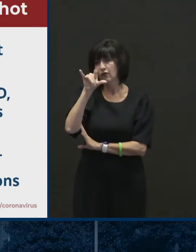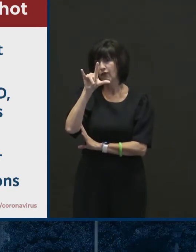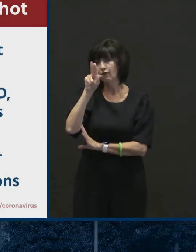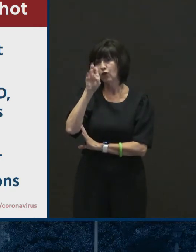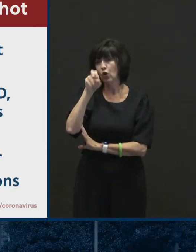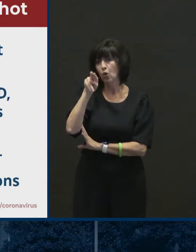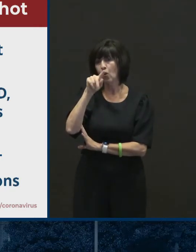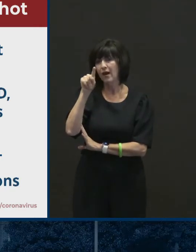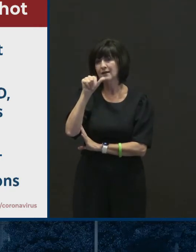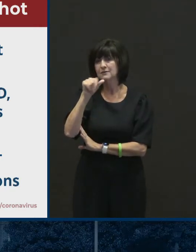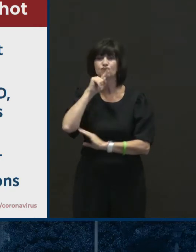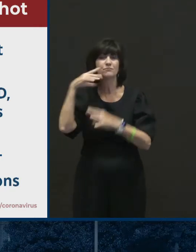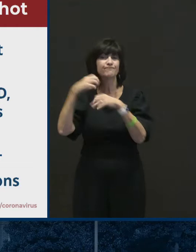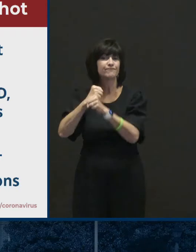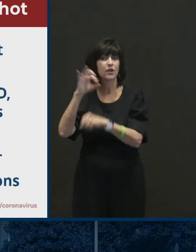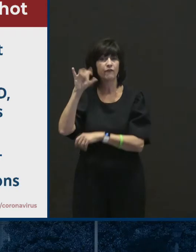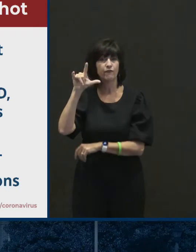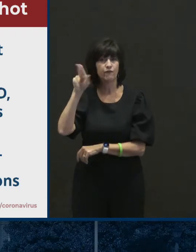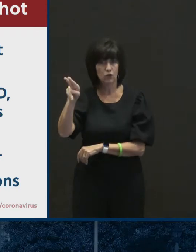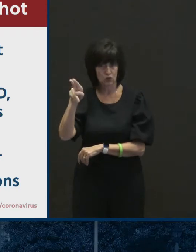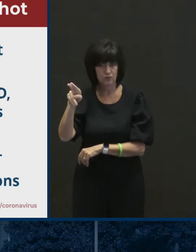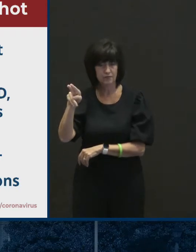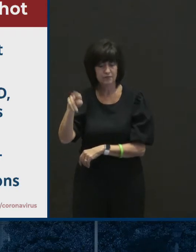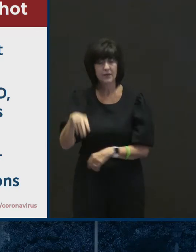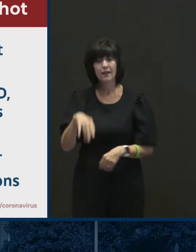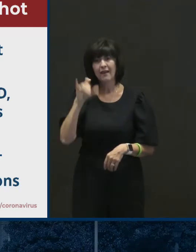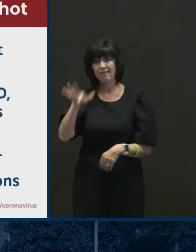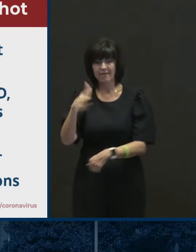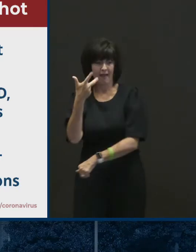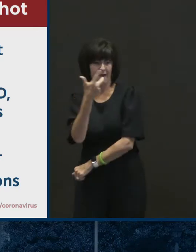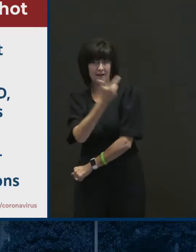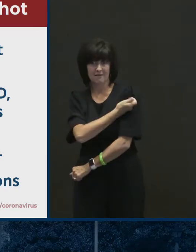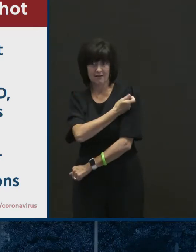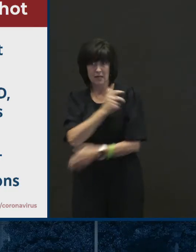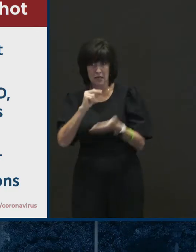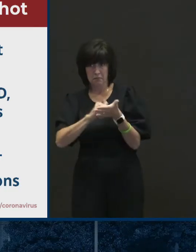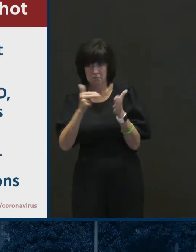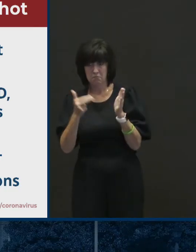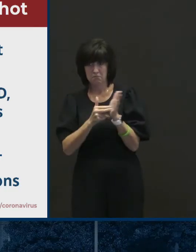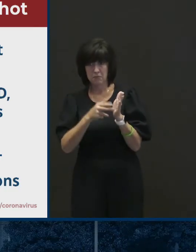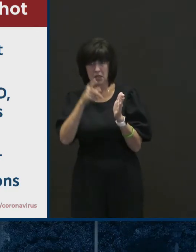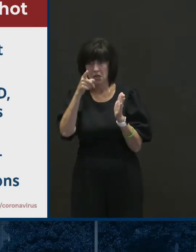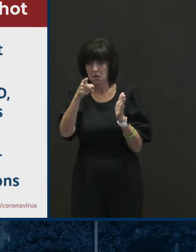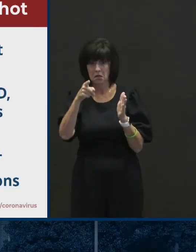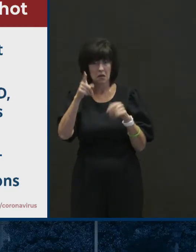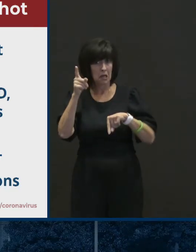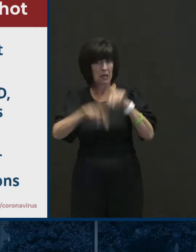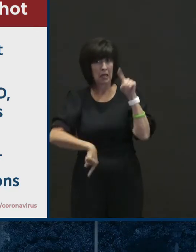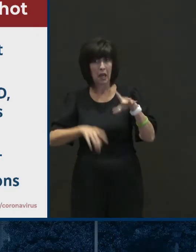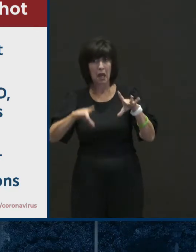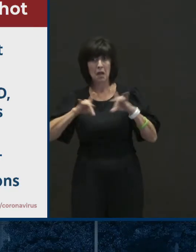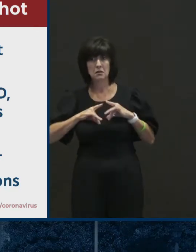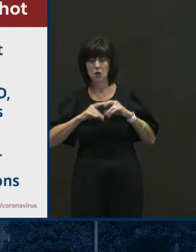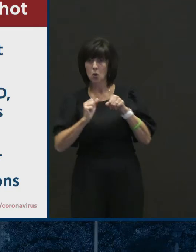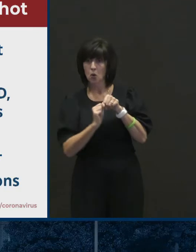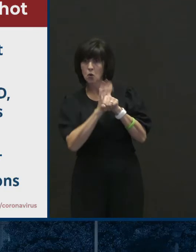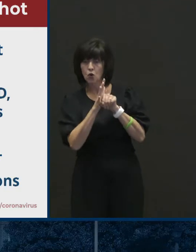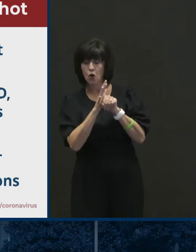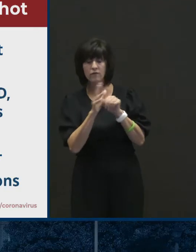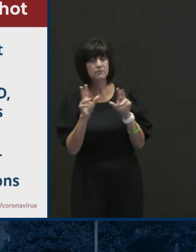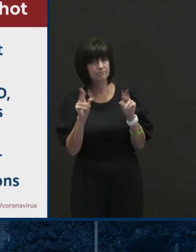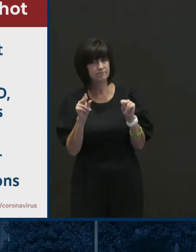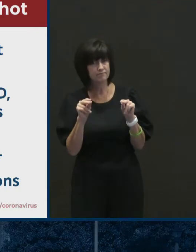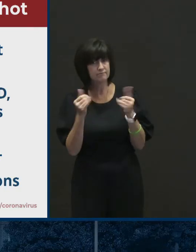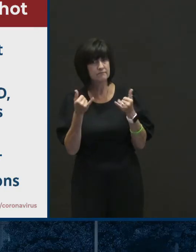won't prevent us from getting COVID, it will prevent illness, which is really important. Every